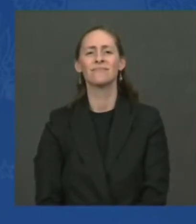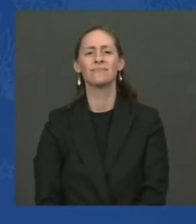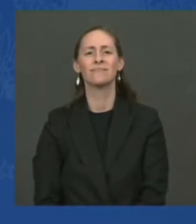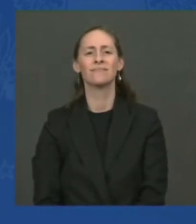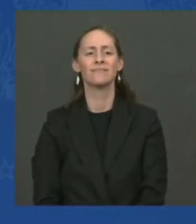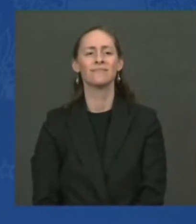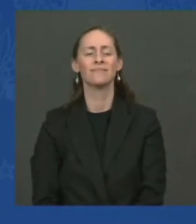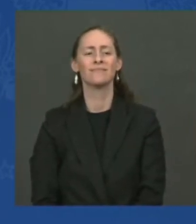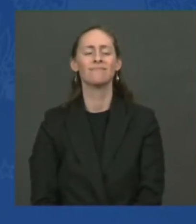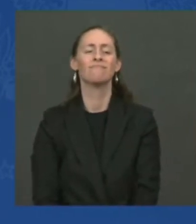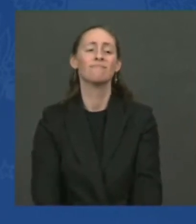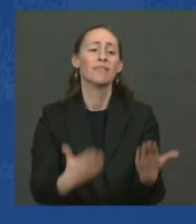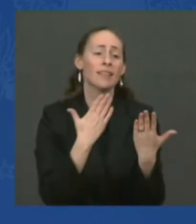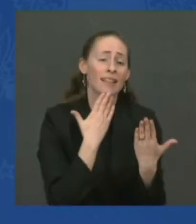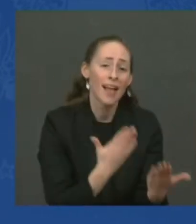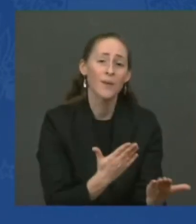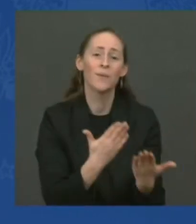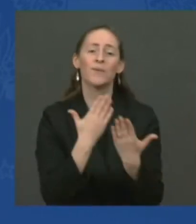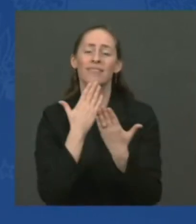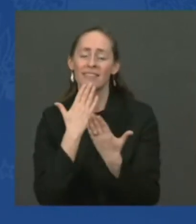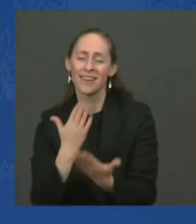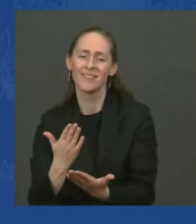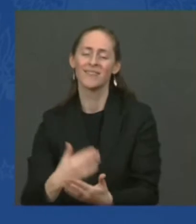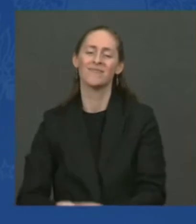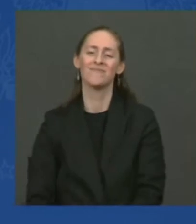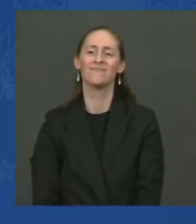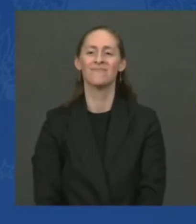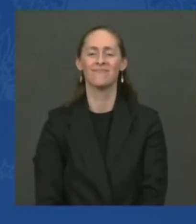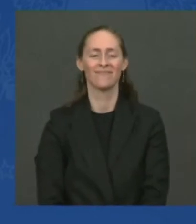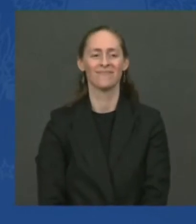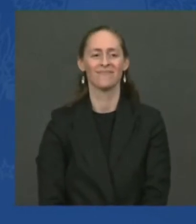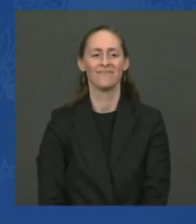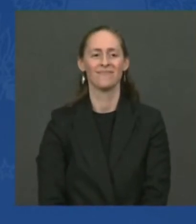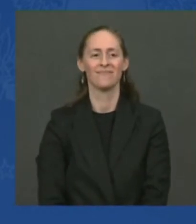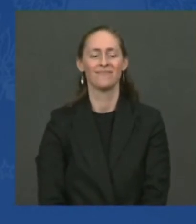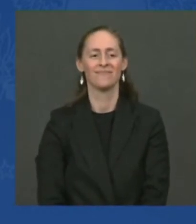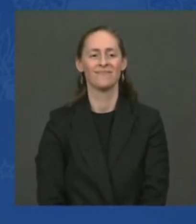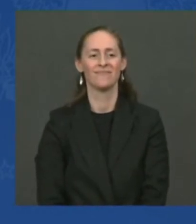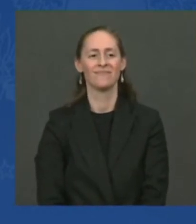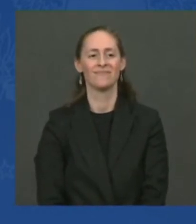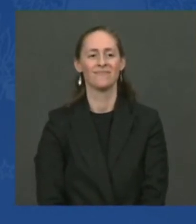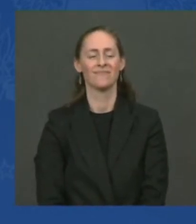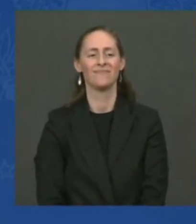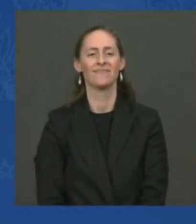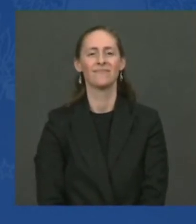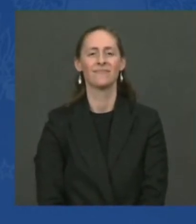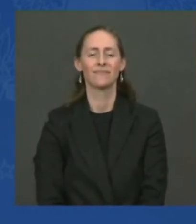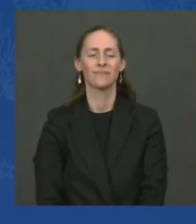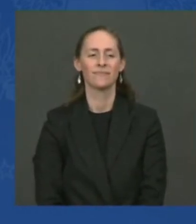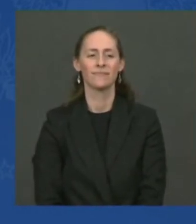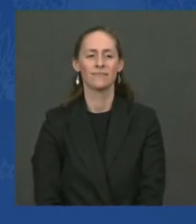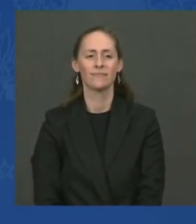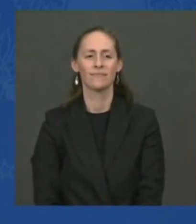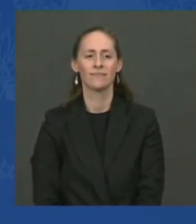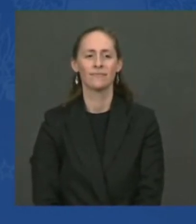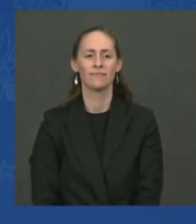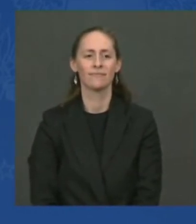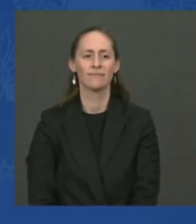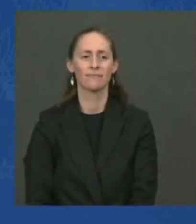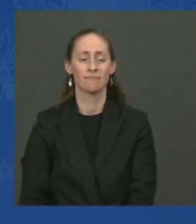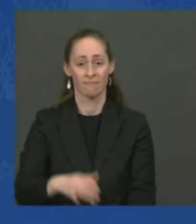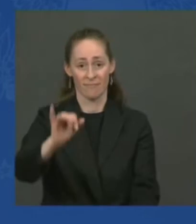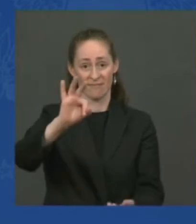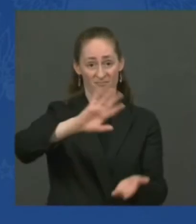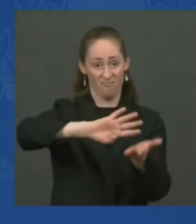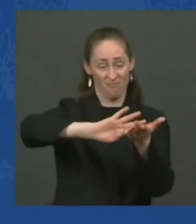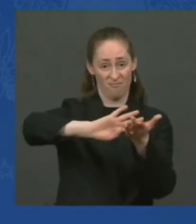Thank you, thank you, thank you. To state the obvious, none of this would have happened without all of you. I really mean